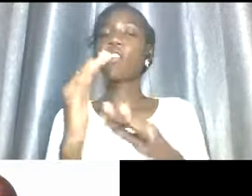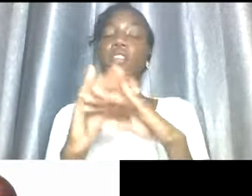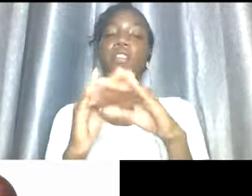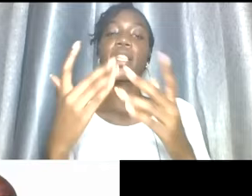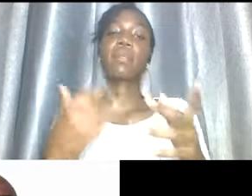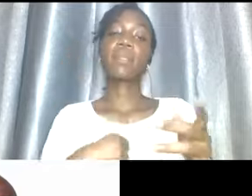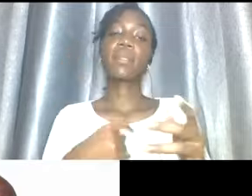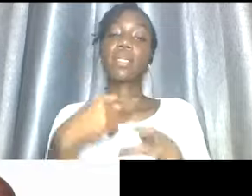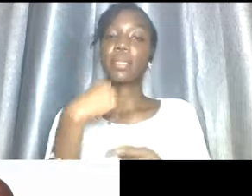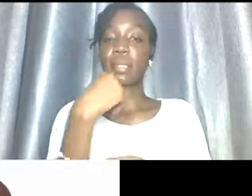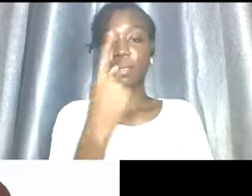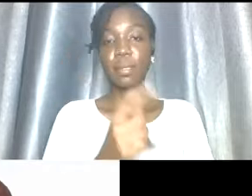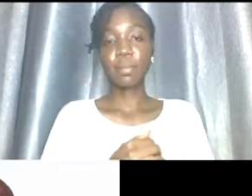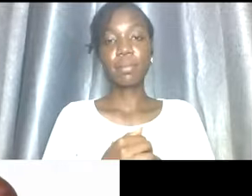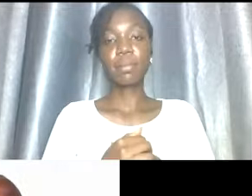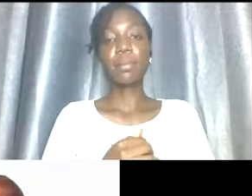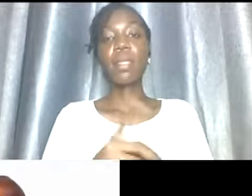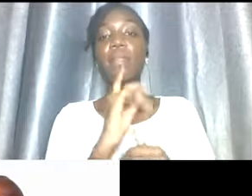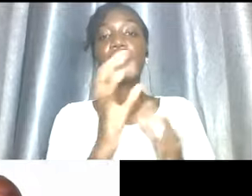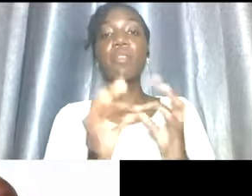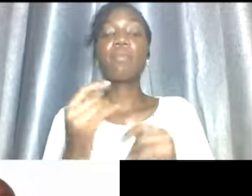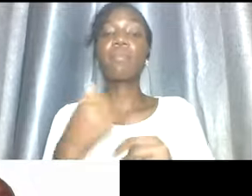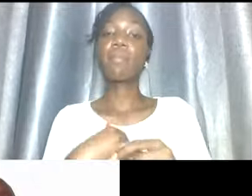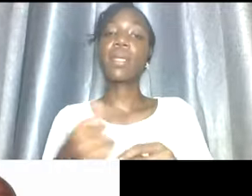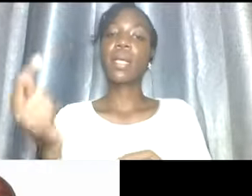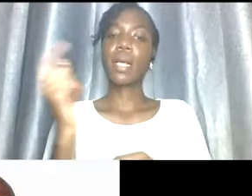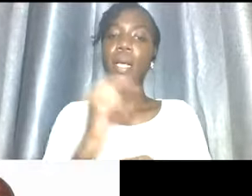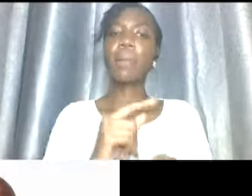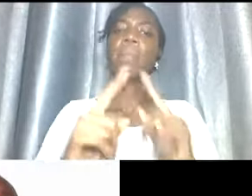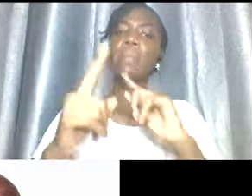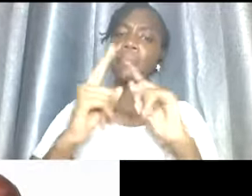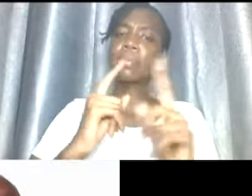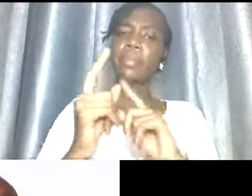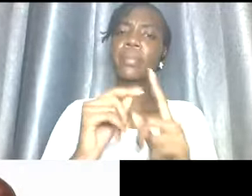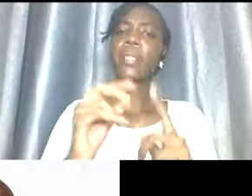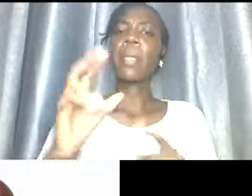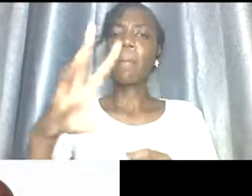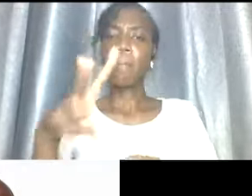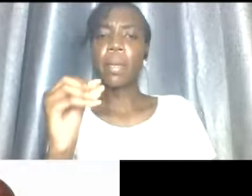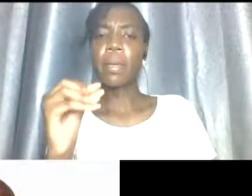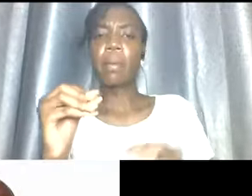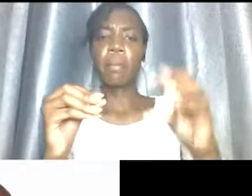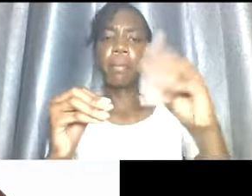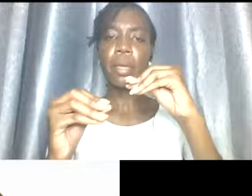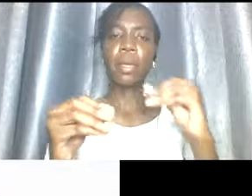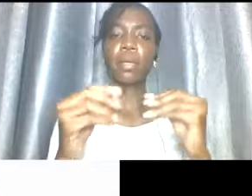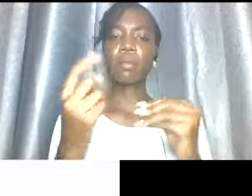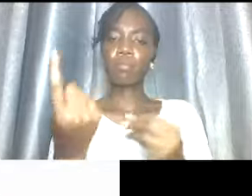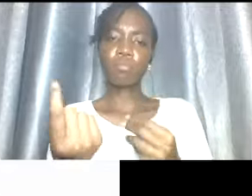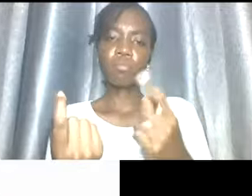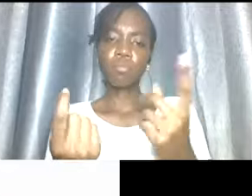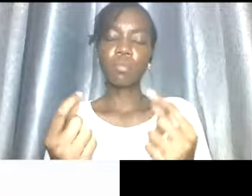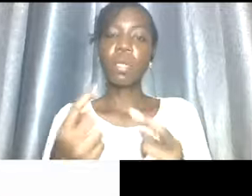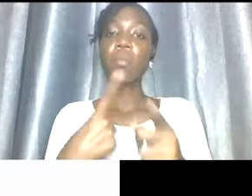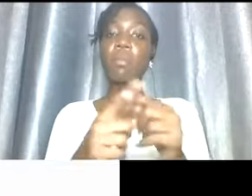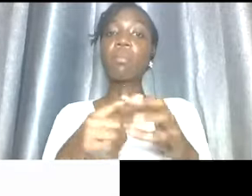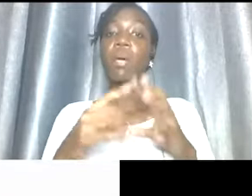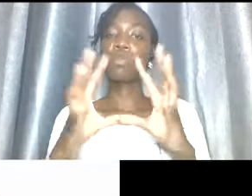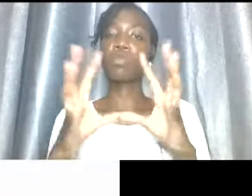it may seem as if I'm coming down on her. She's just picking out all of the good points that benefits her. and she's not folding up and